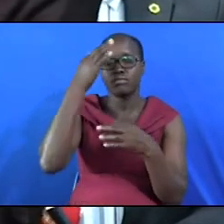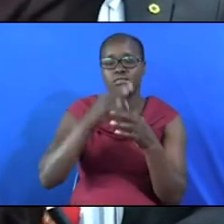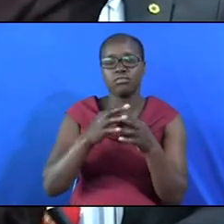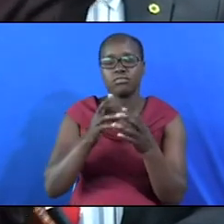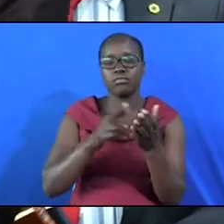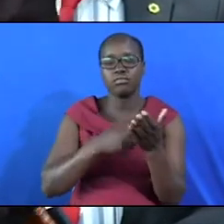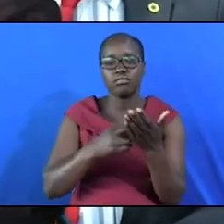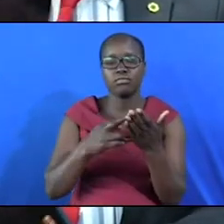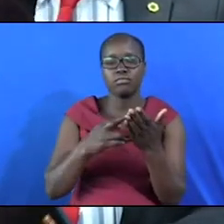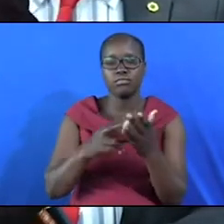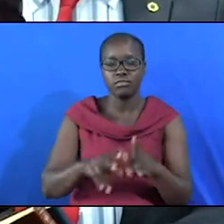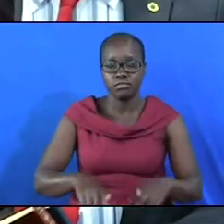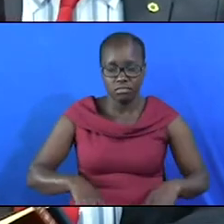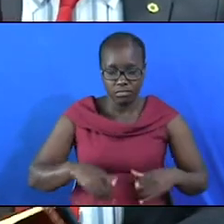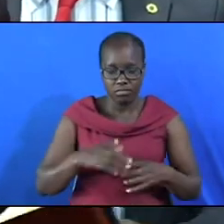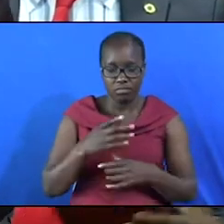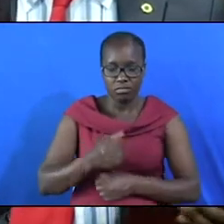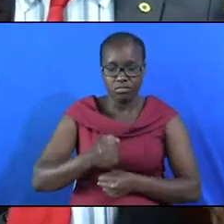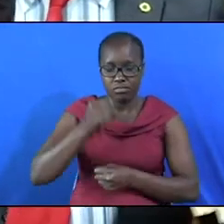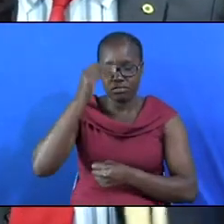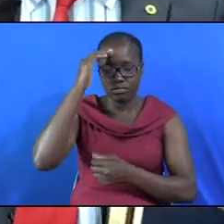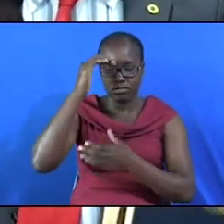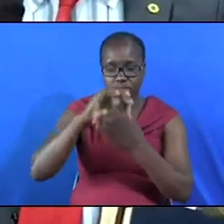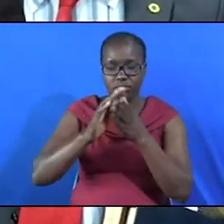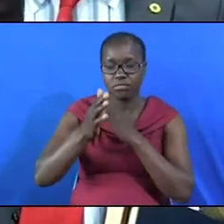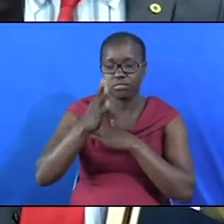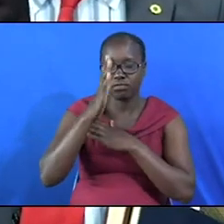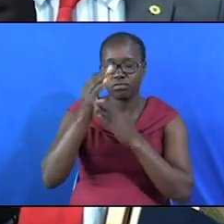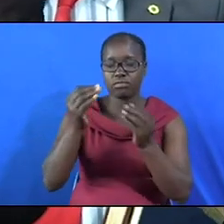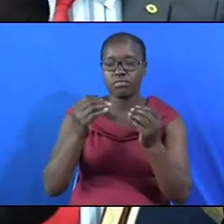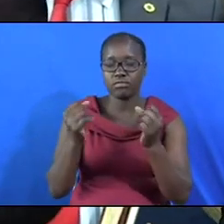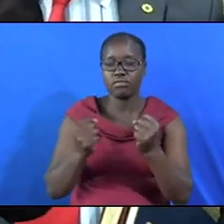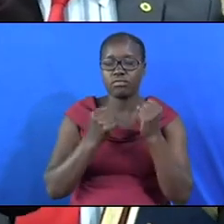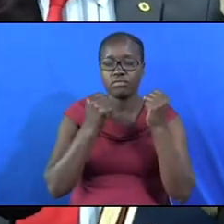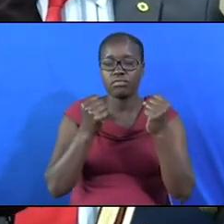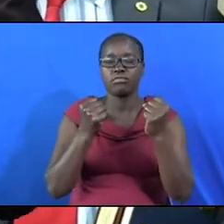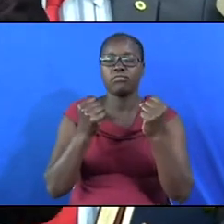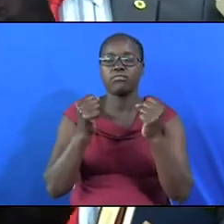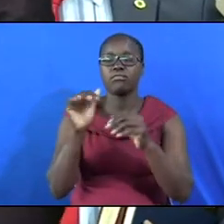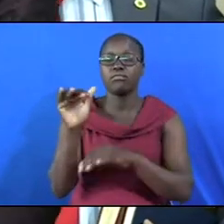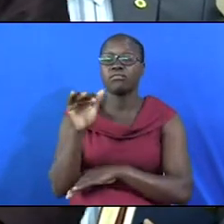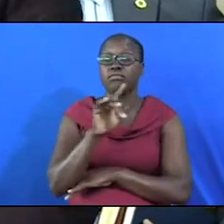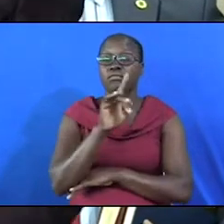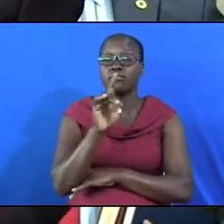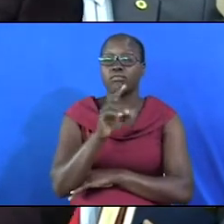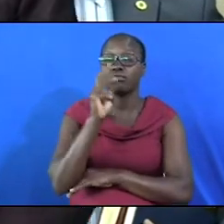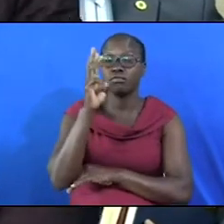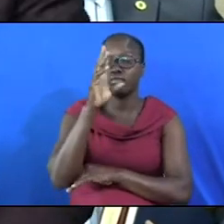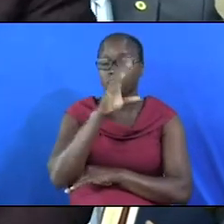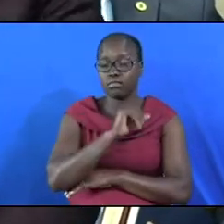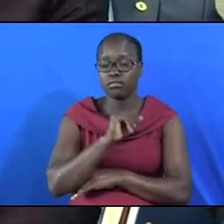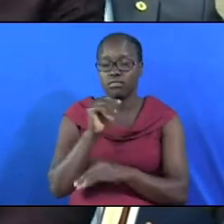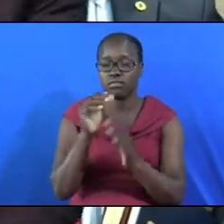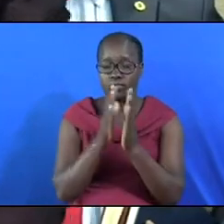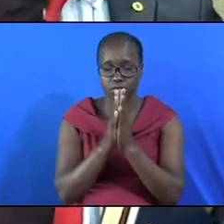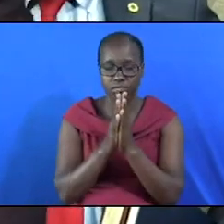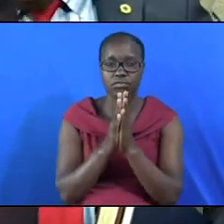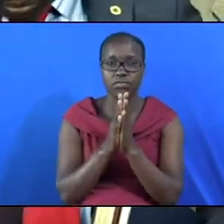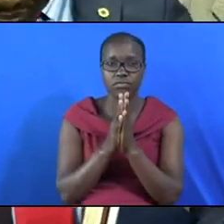righteous life, trusting and believing in God, God will give us victory. Ask the question, will you be missed? Let us